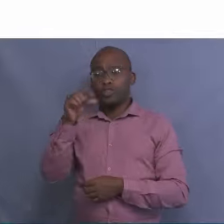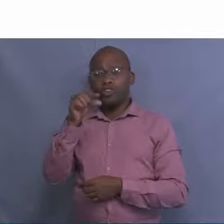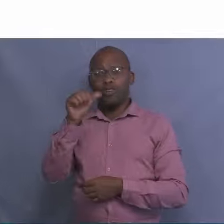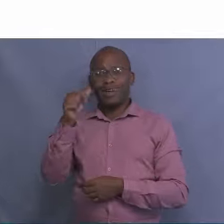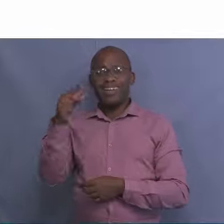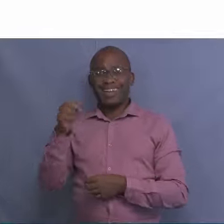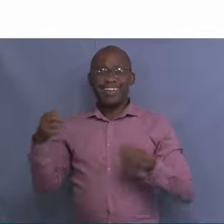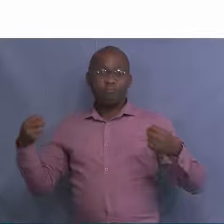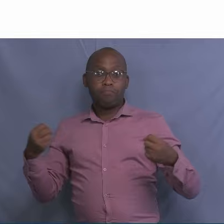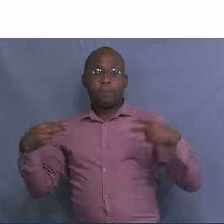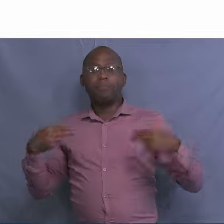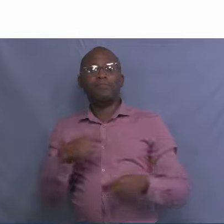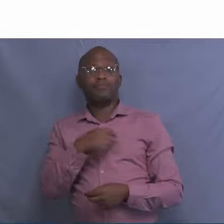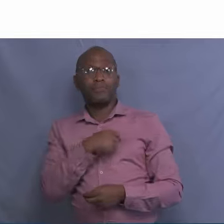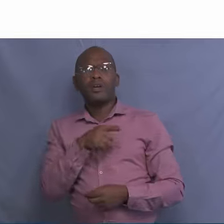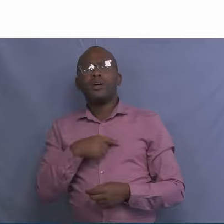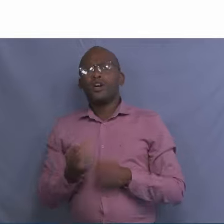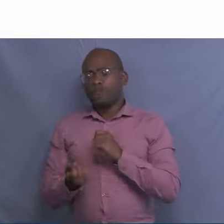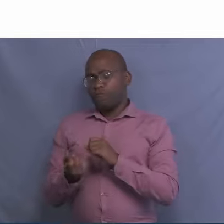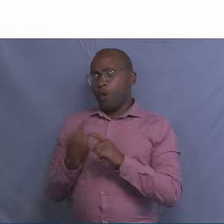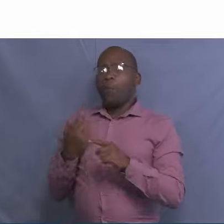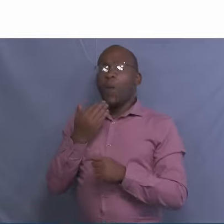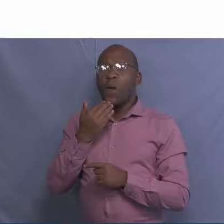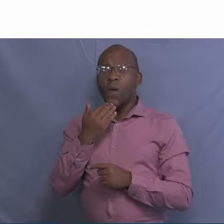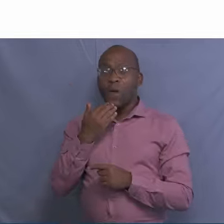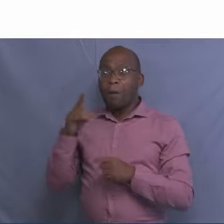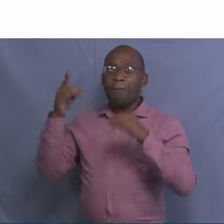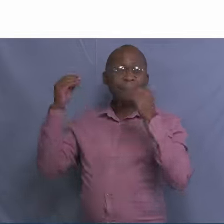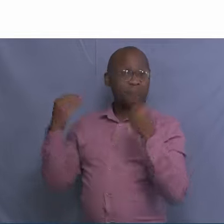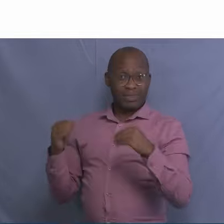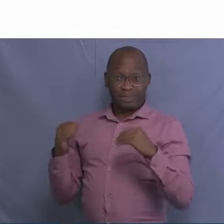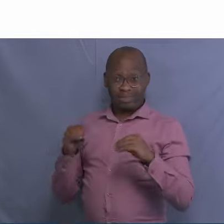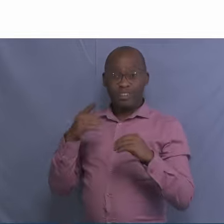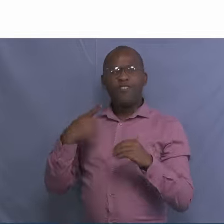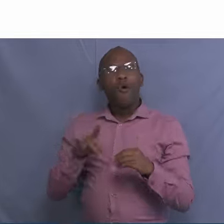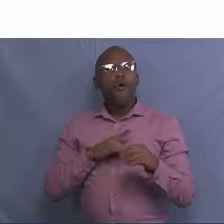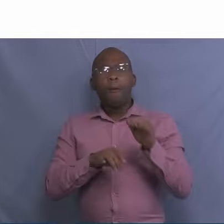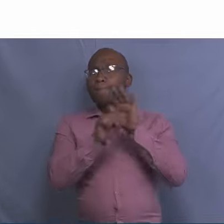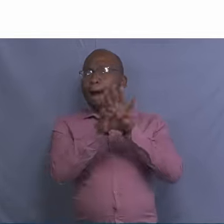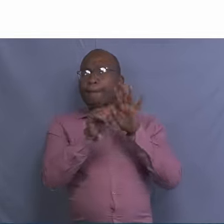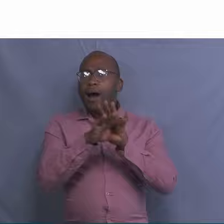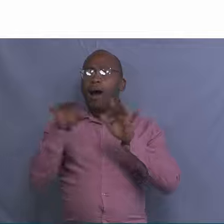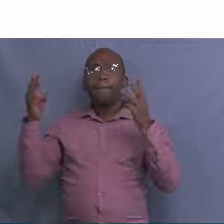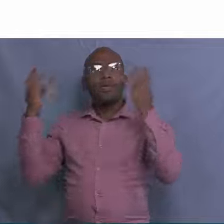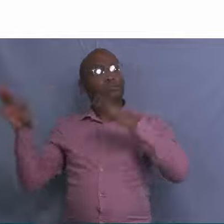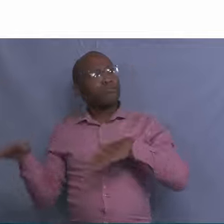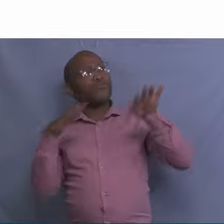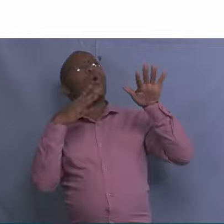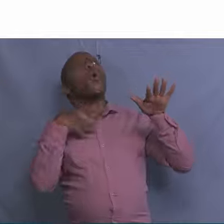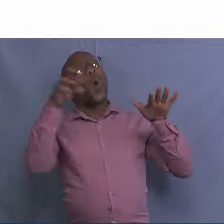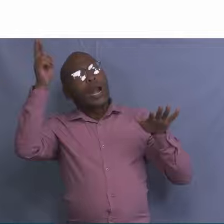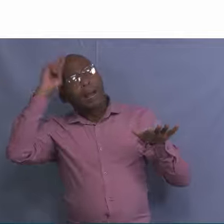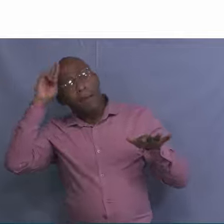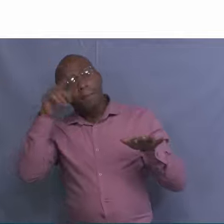advertising businesses and to promote and market a product. A slogan must be catchy and